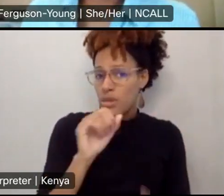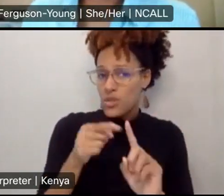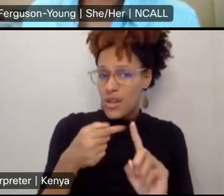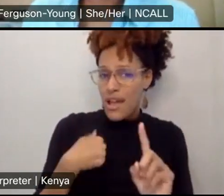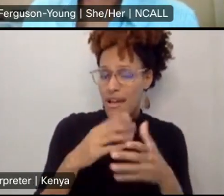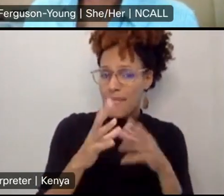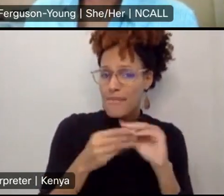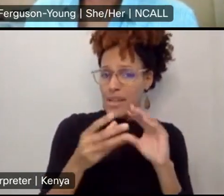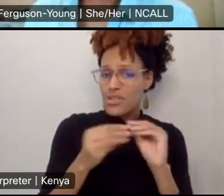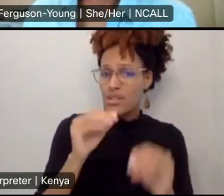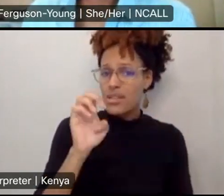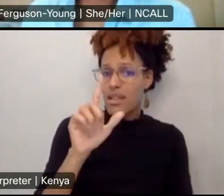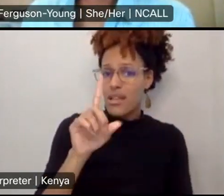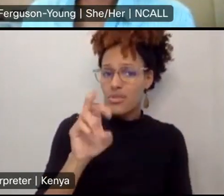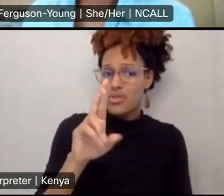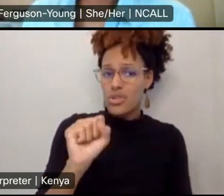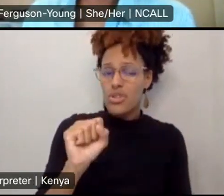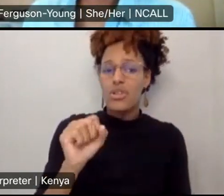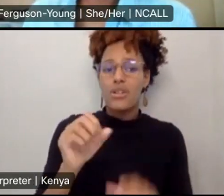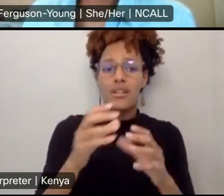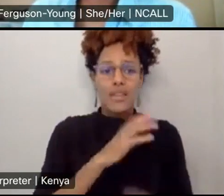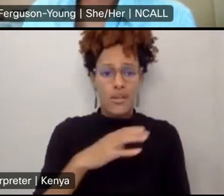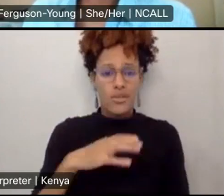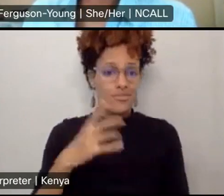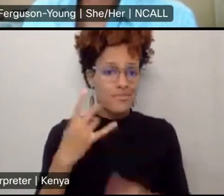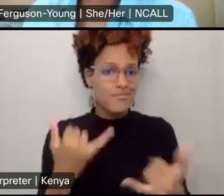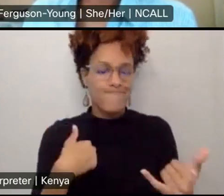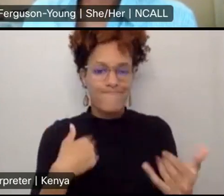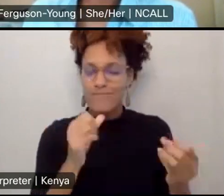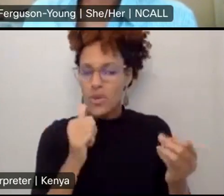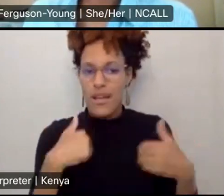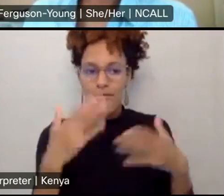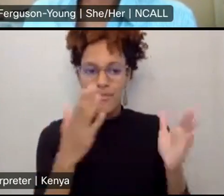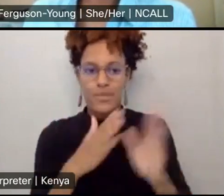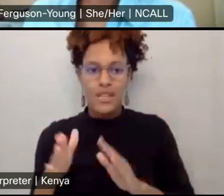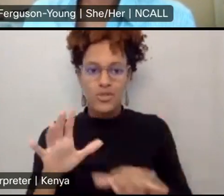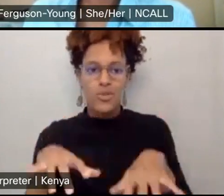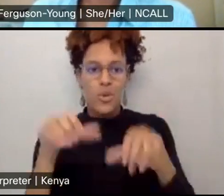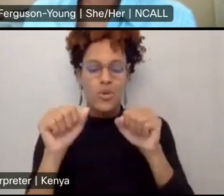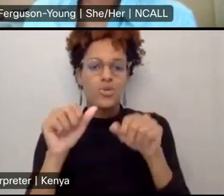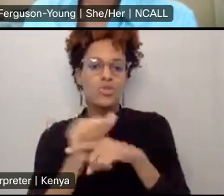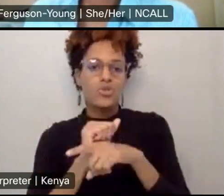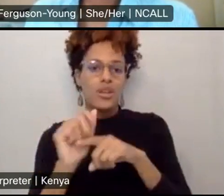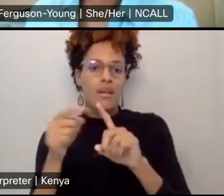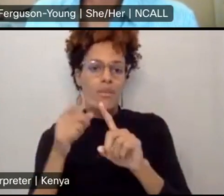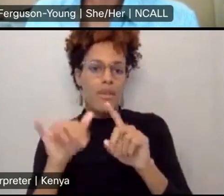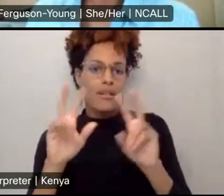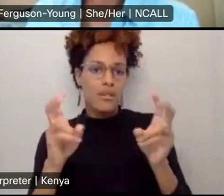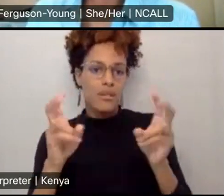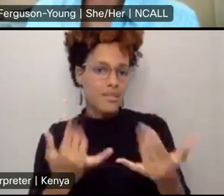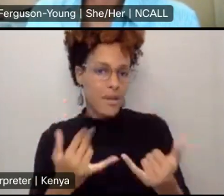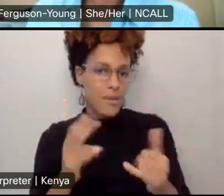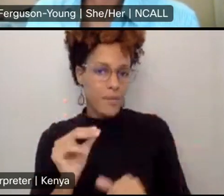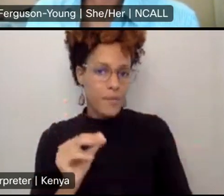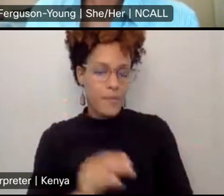Elder Council. And as of right now, we do not have any plans to do a training about that subject.